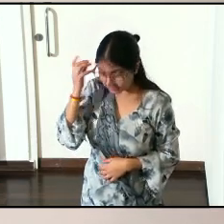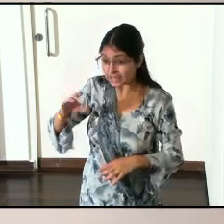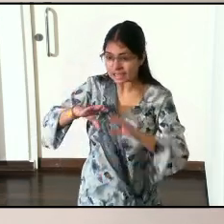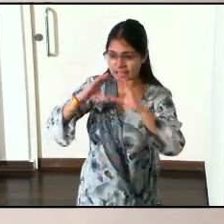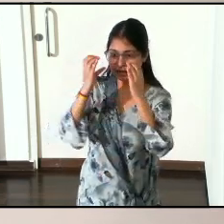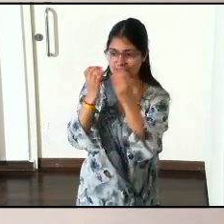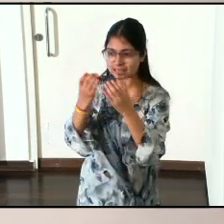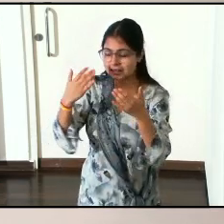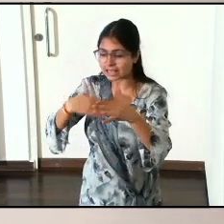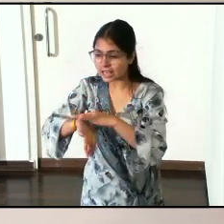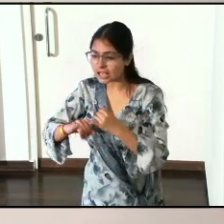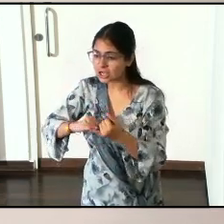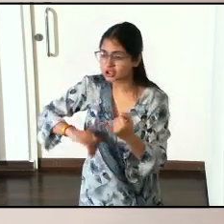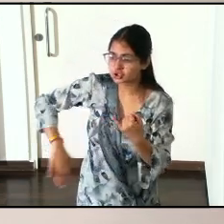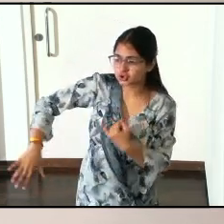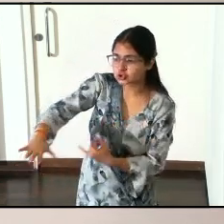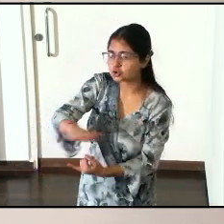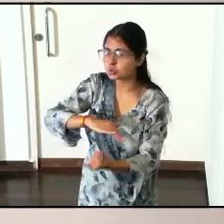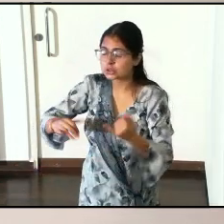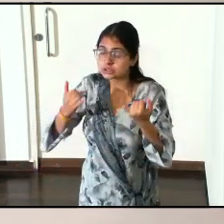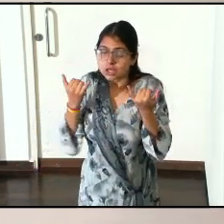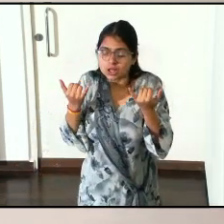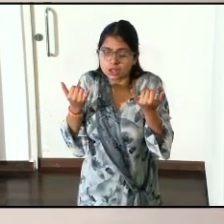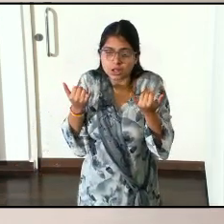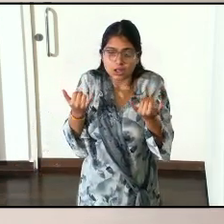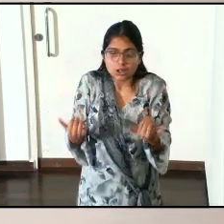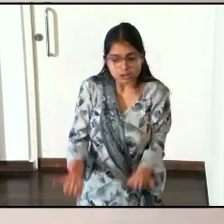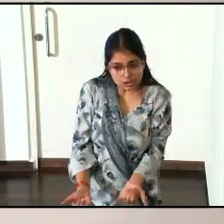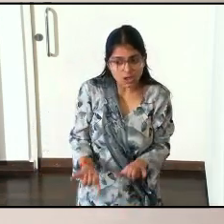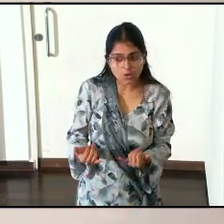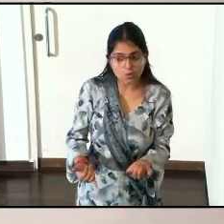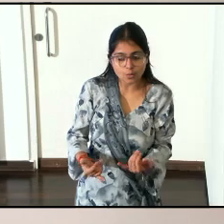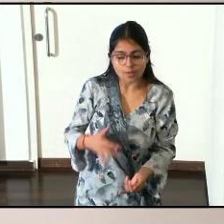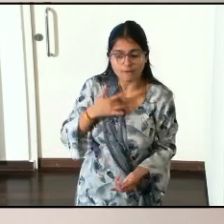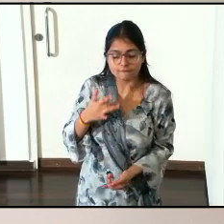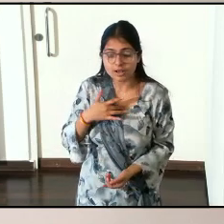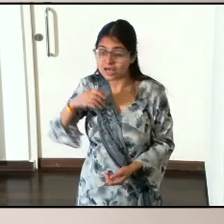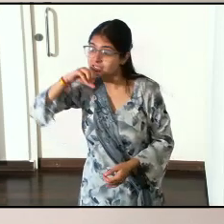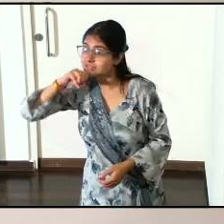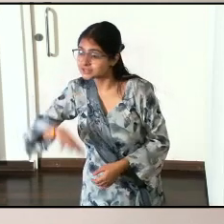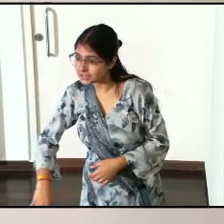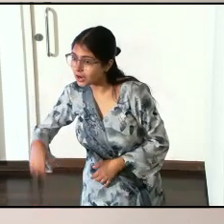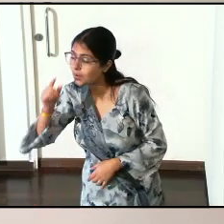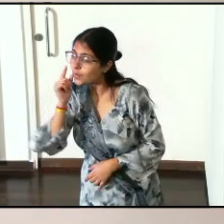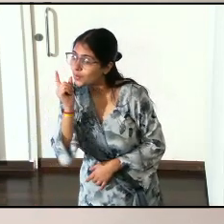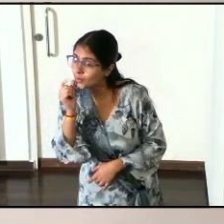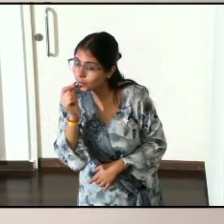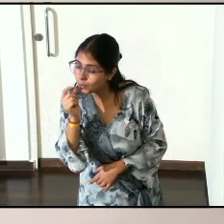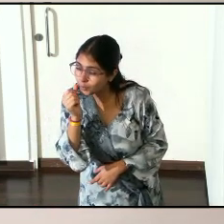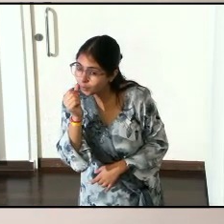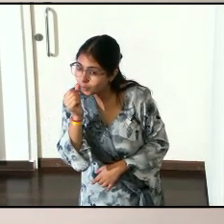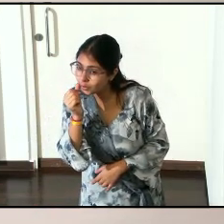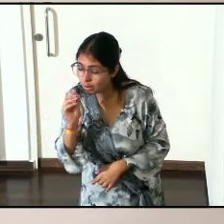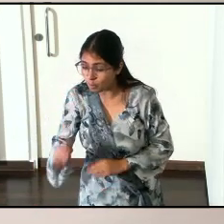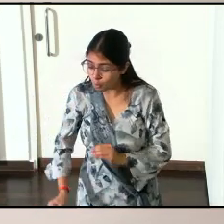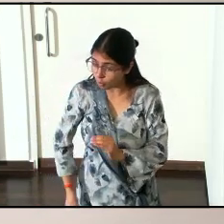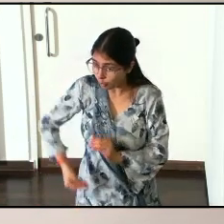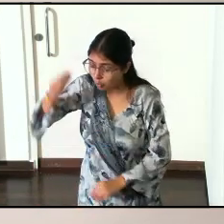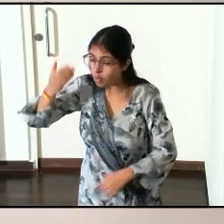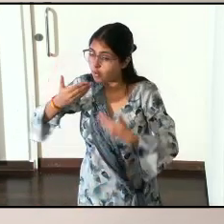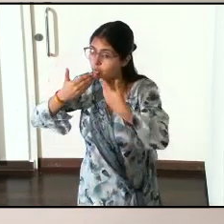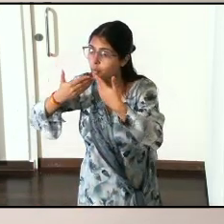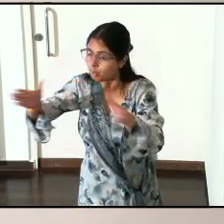classroom situations now, I find young men far more open